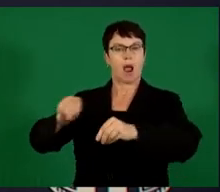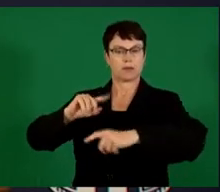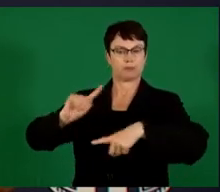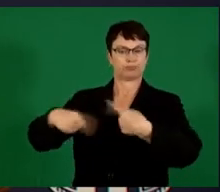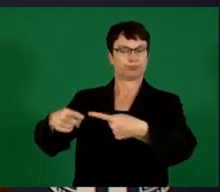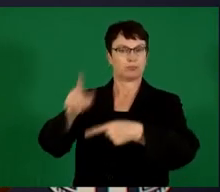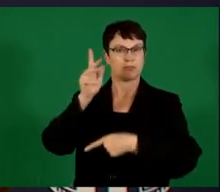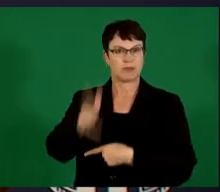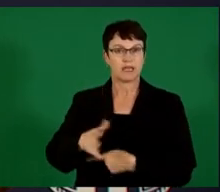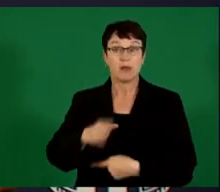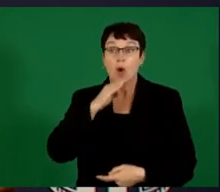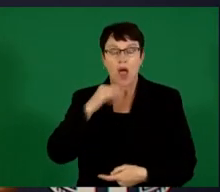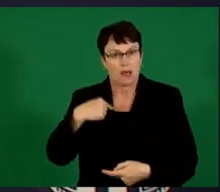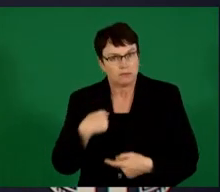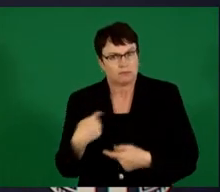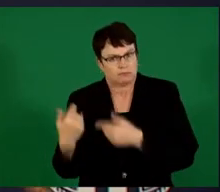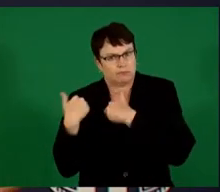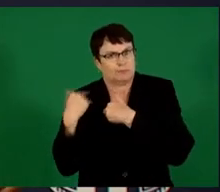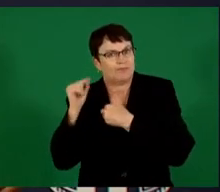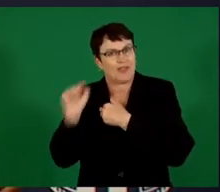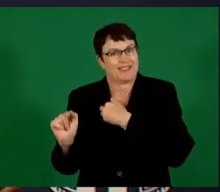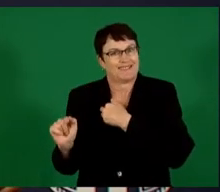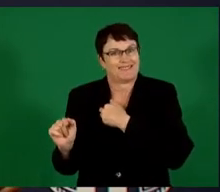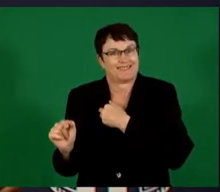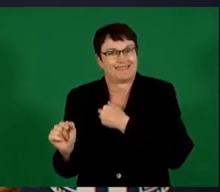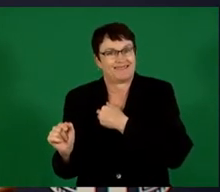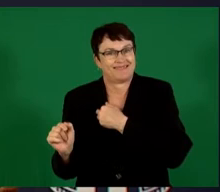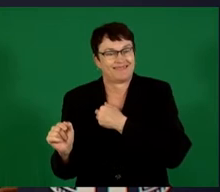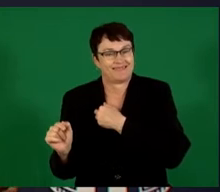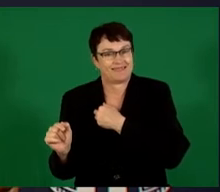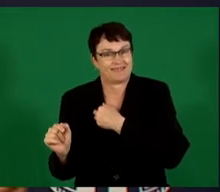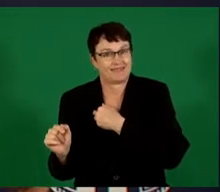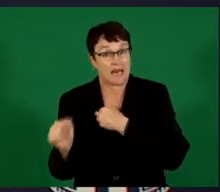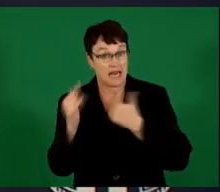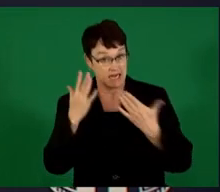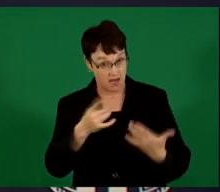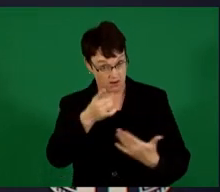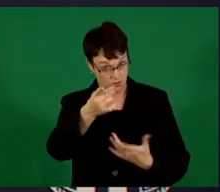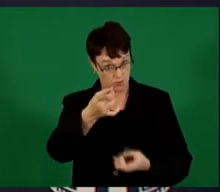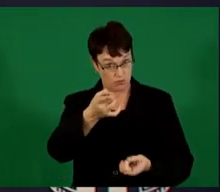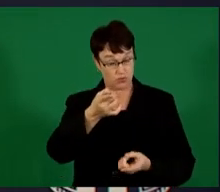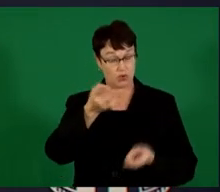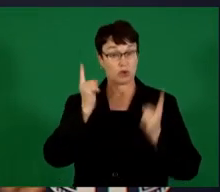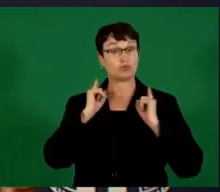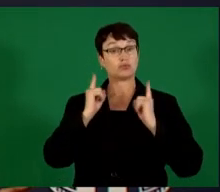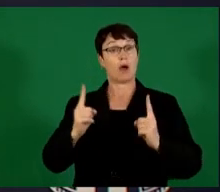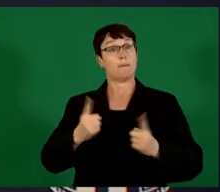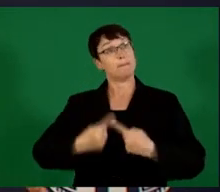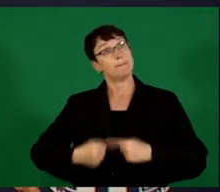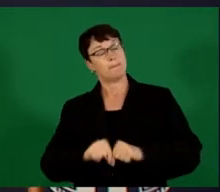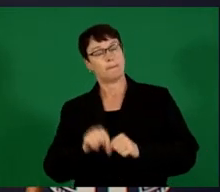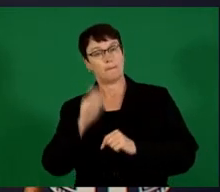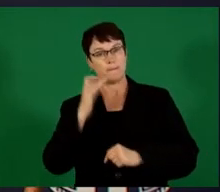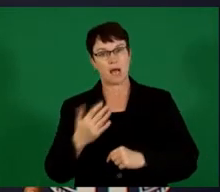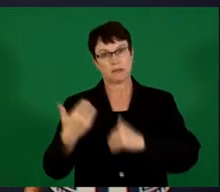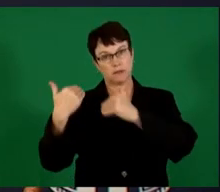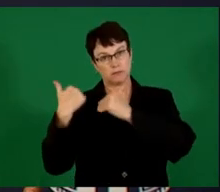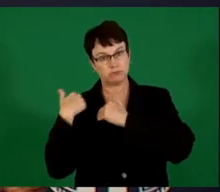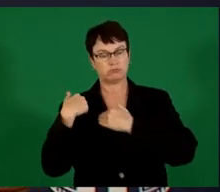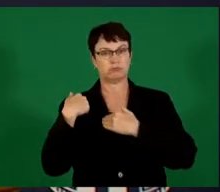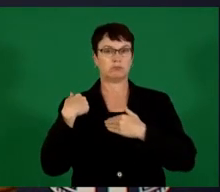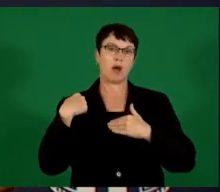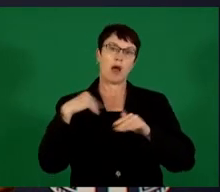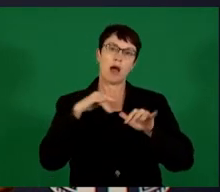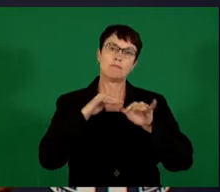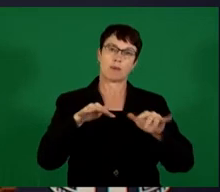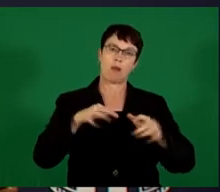have got a financial stability mandate. When you give us an employment mandate,